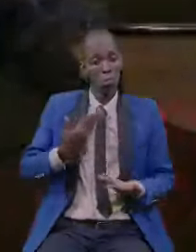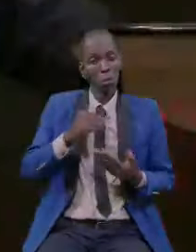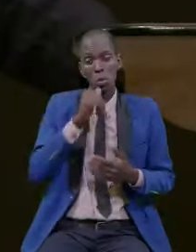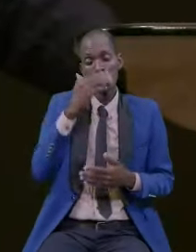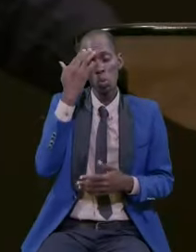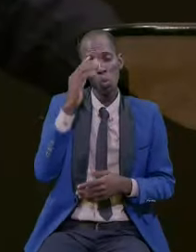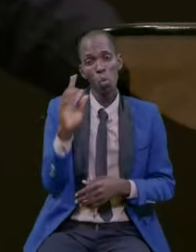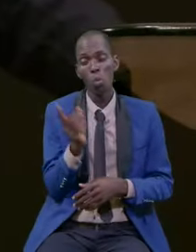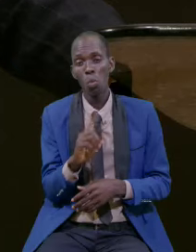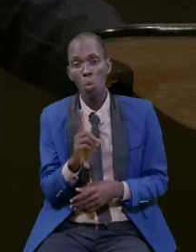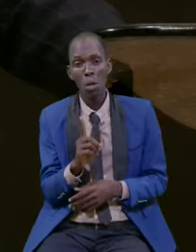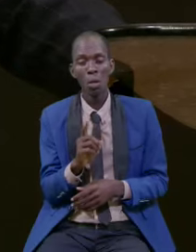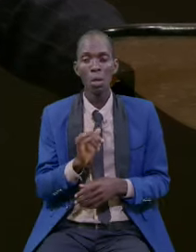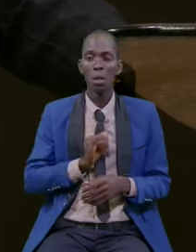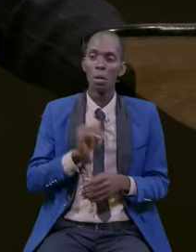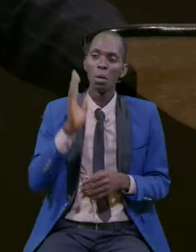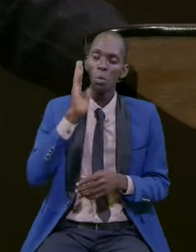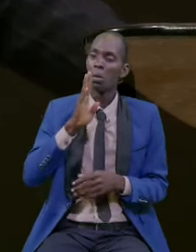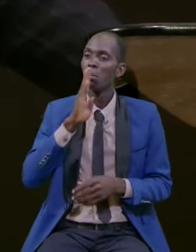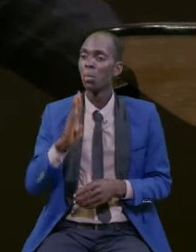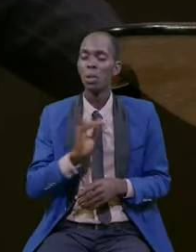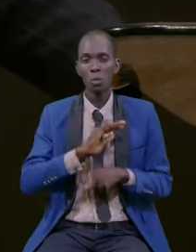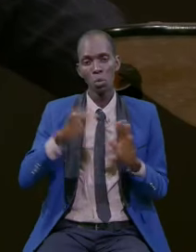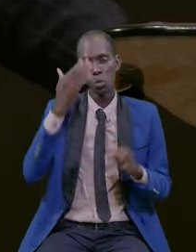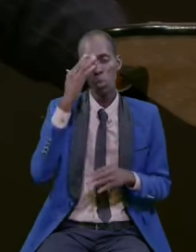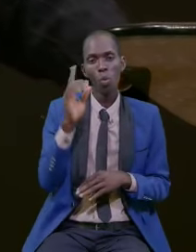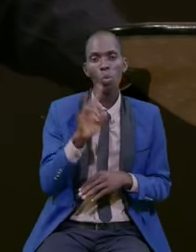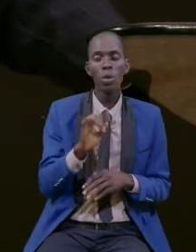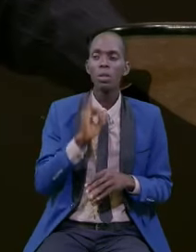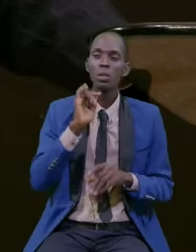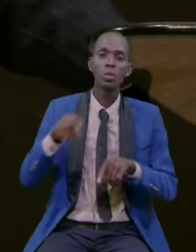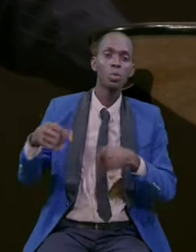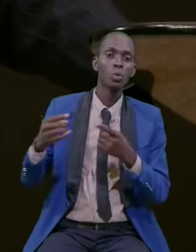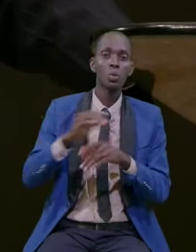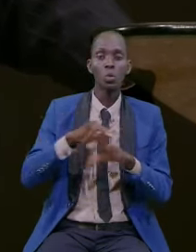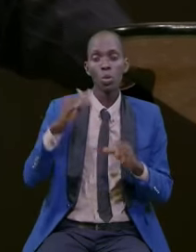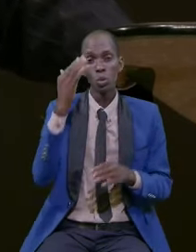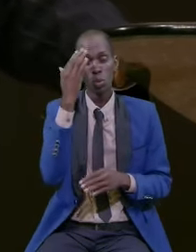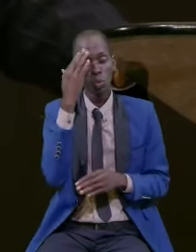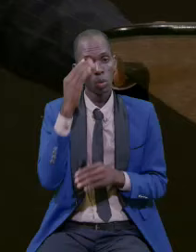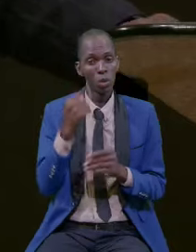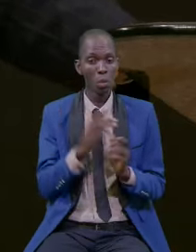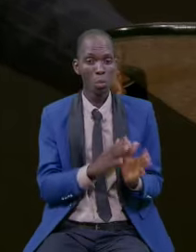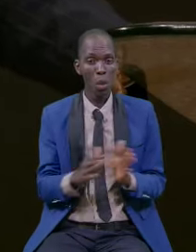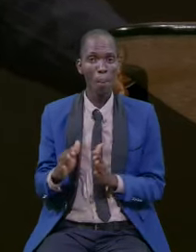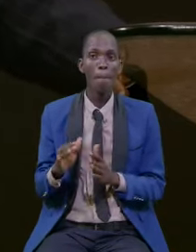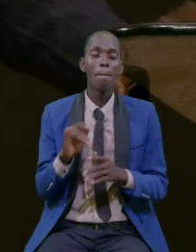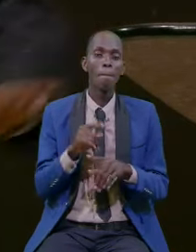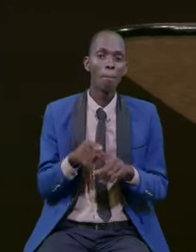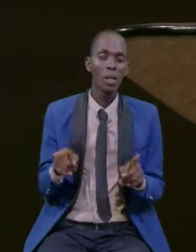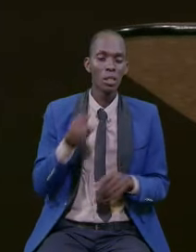be. He did not know the destination. He did not know the land that he and his descendants